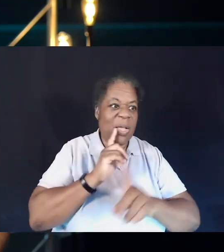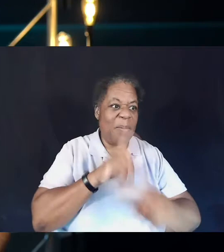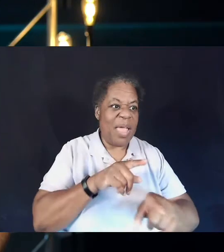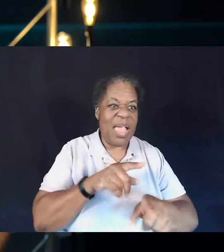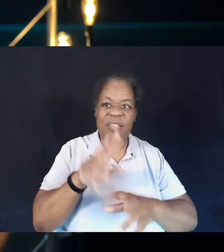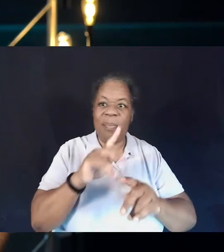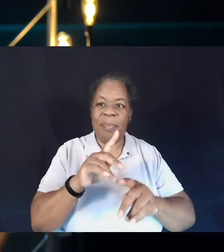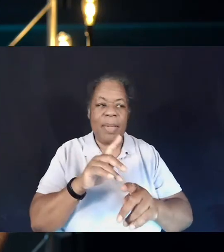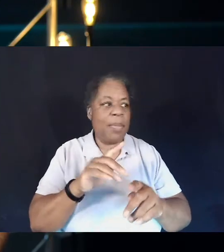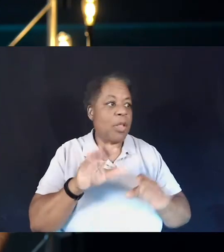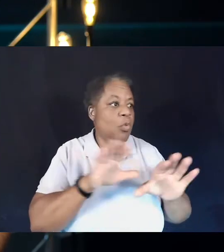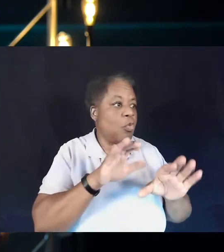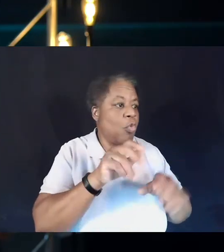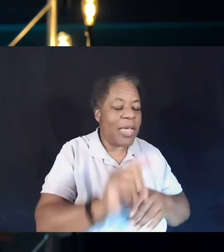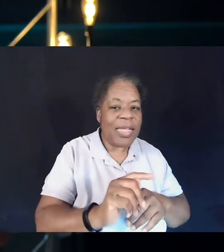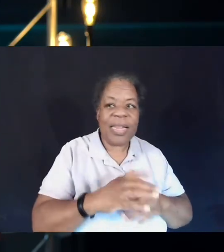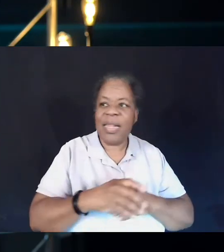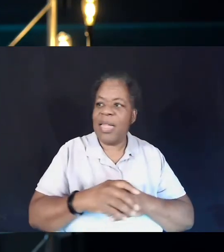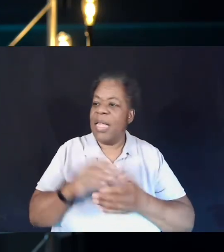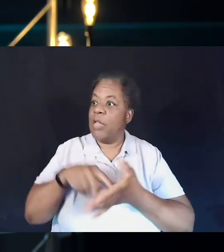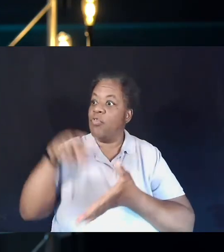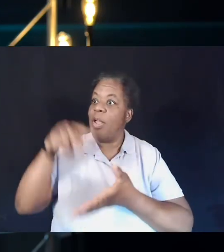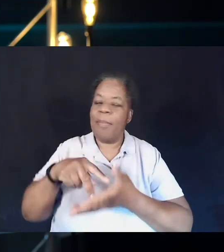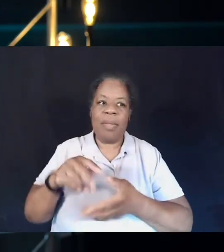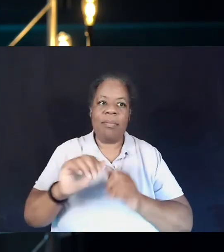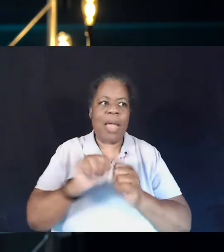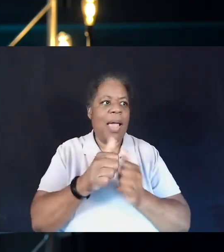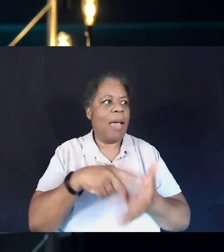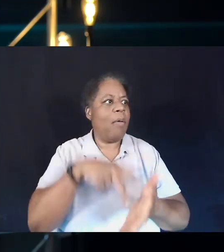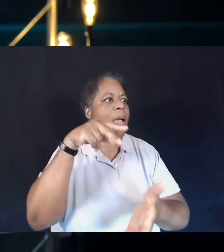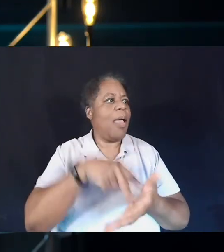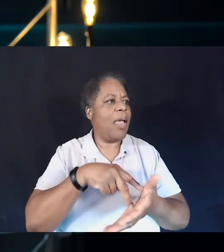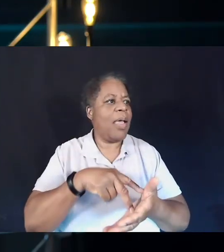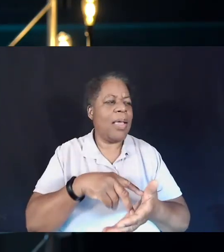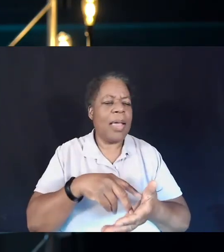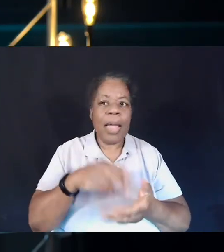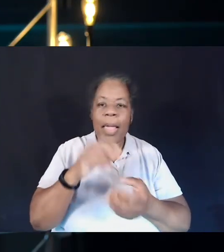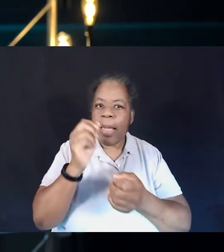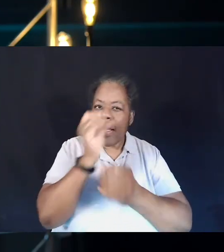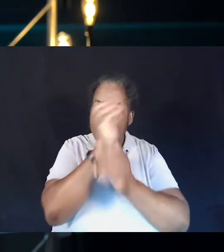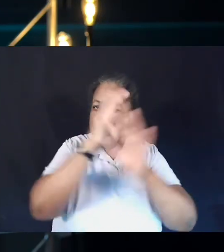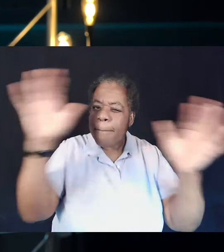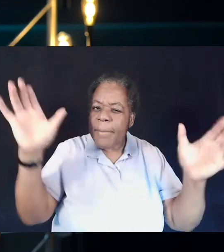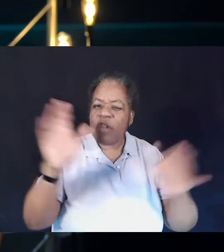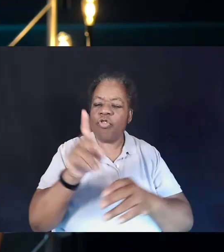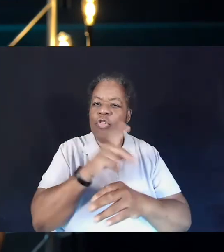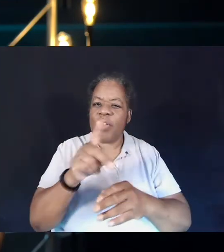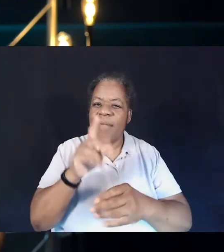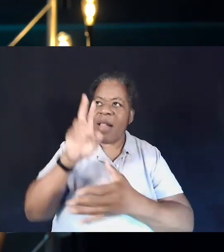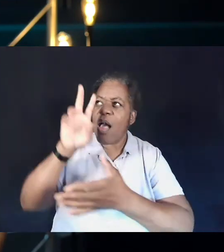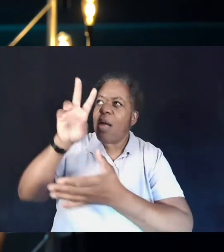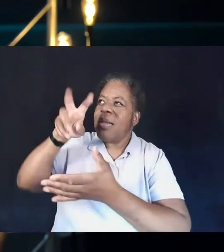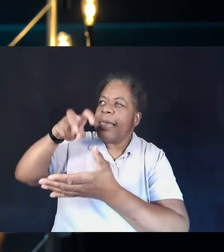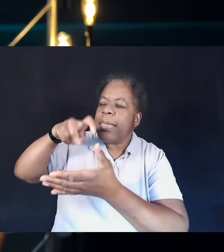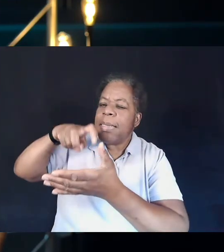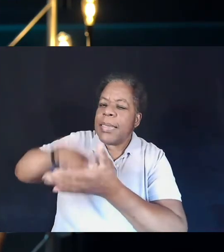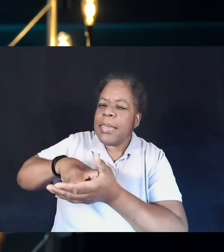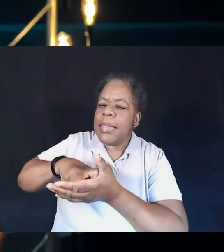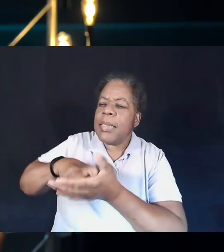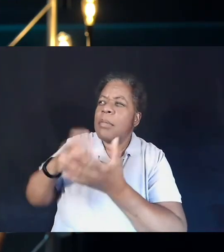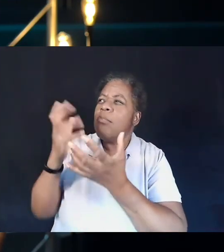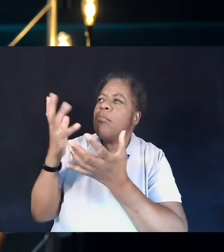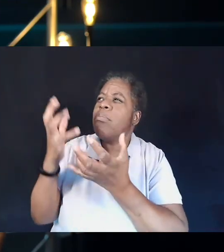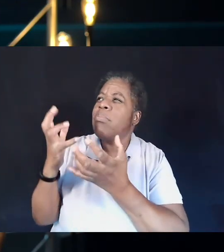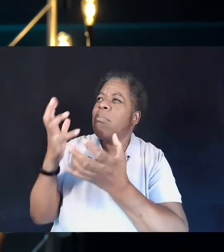jump, and they say, how high? And picture him here on his knees, begging God for mercy, and you will have found the right tone for